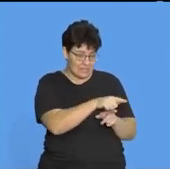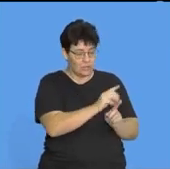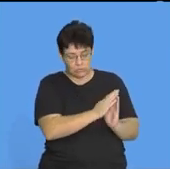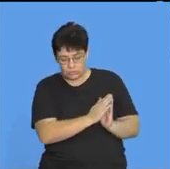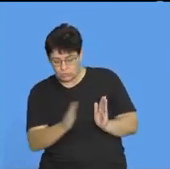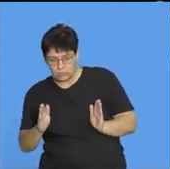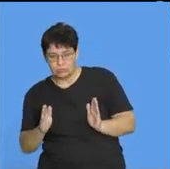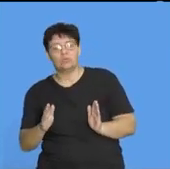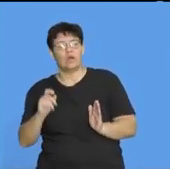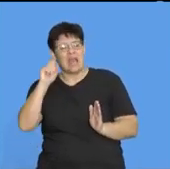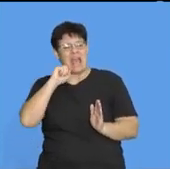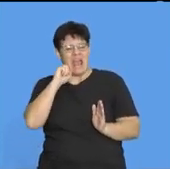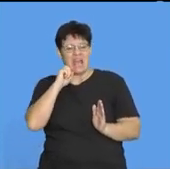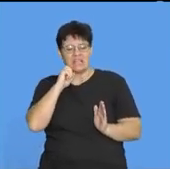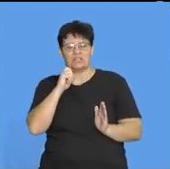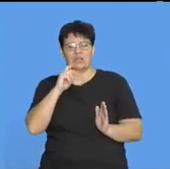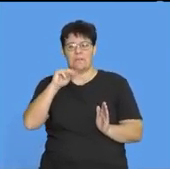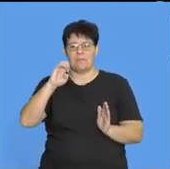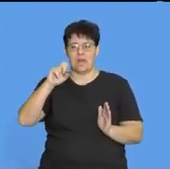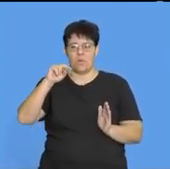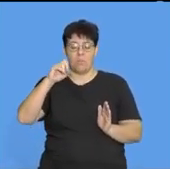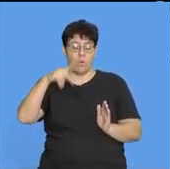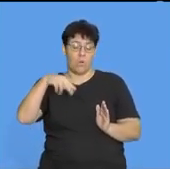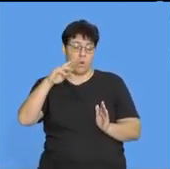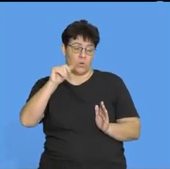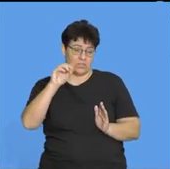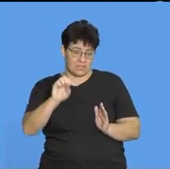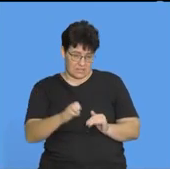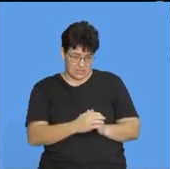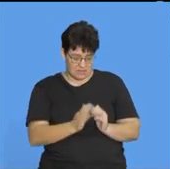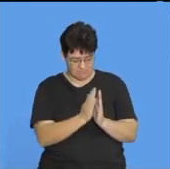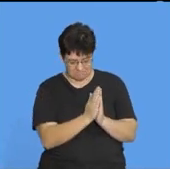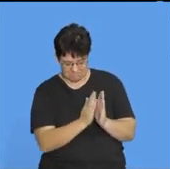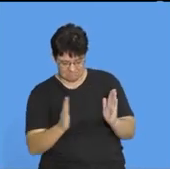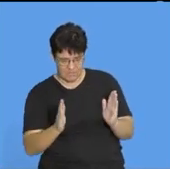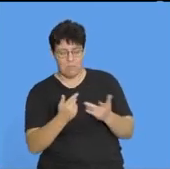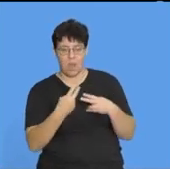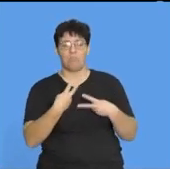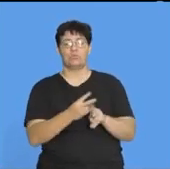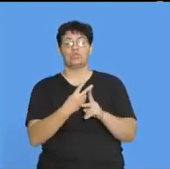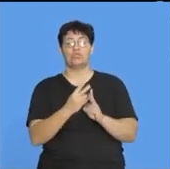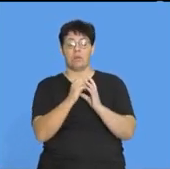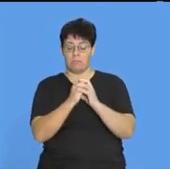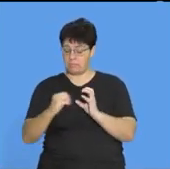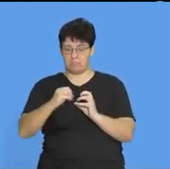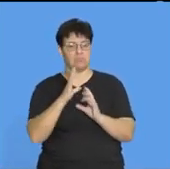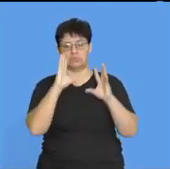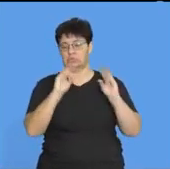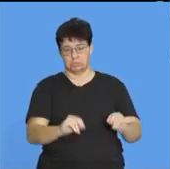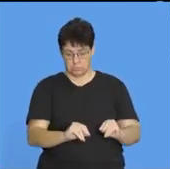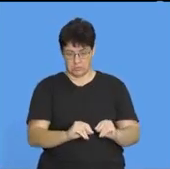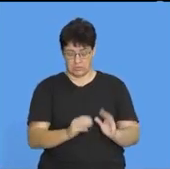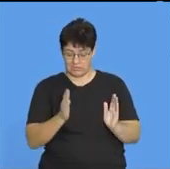that's a period in the female reproductive system, their lifespan where they stop producing eggs. We find that the